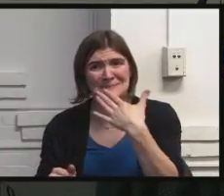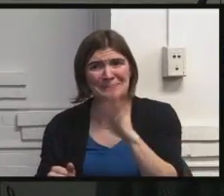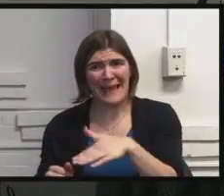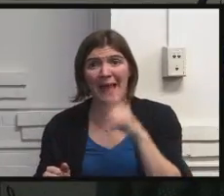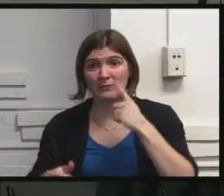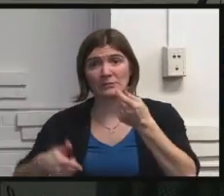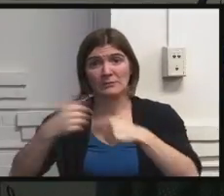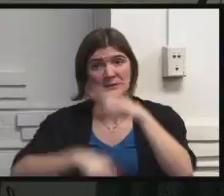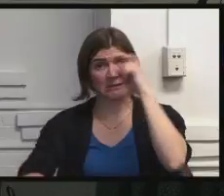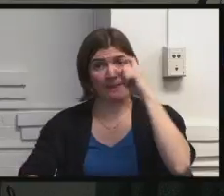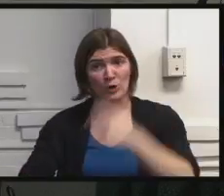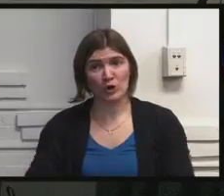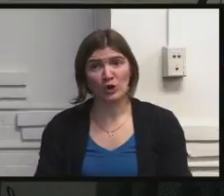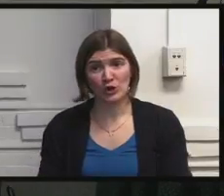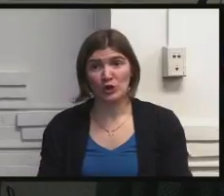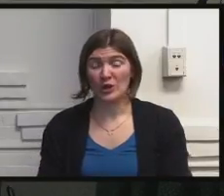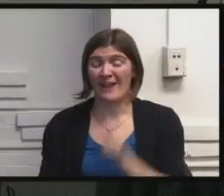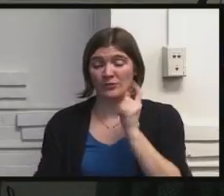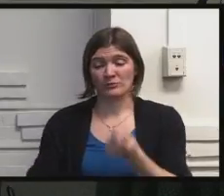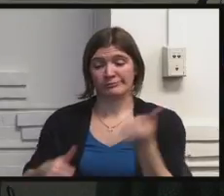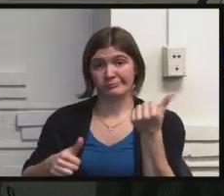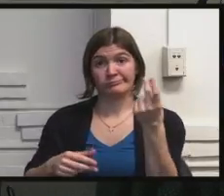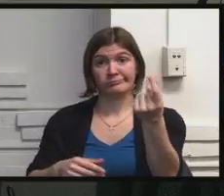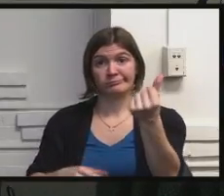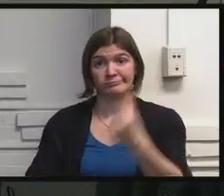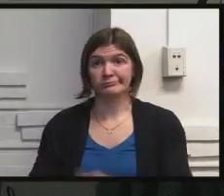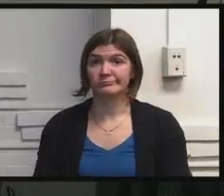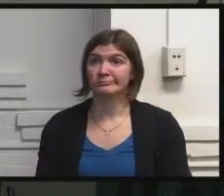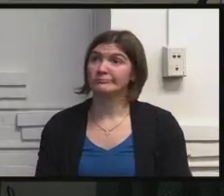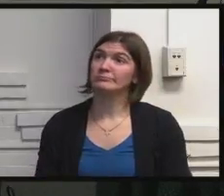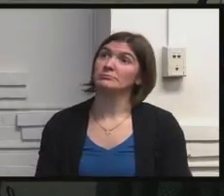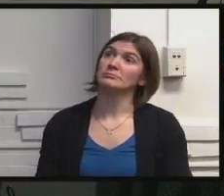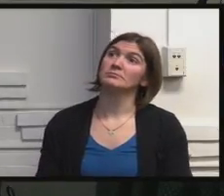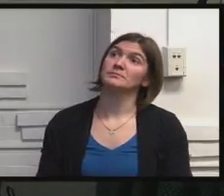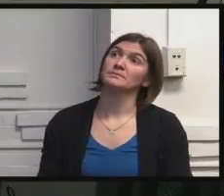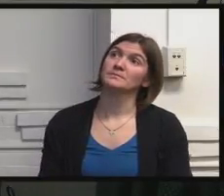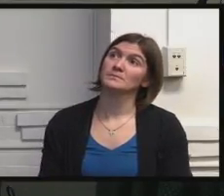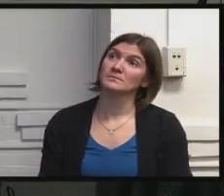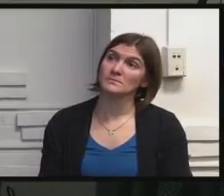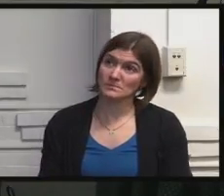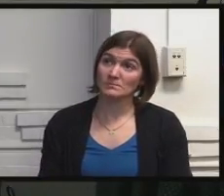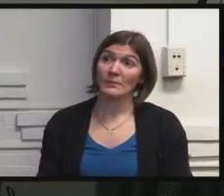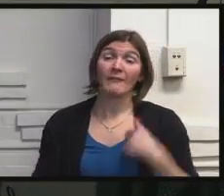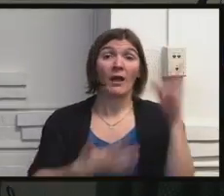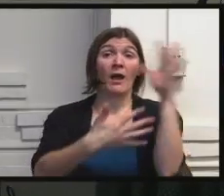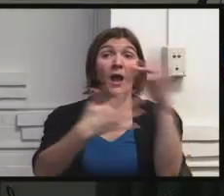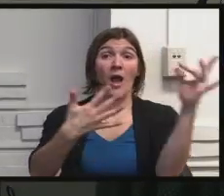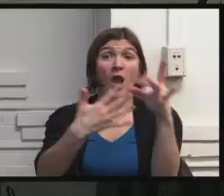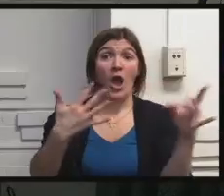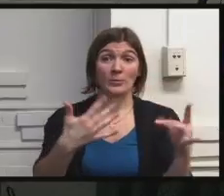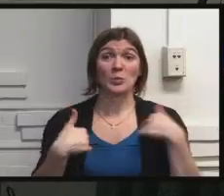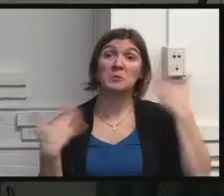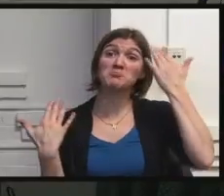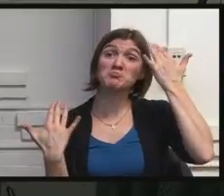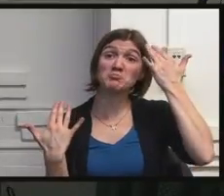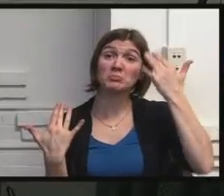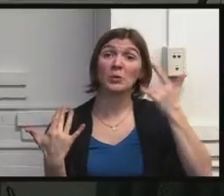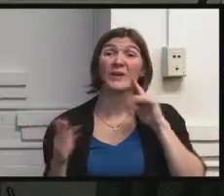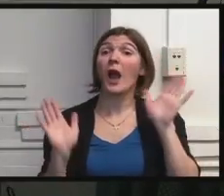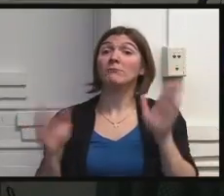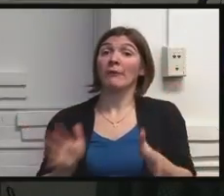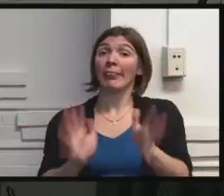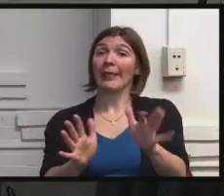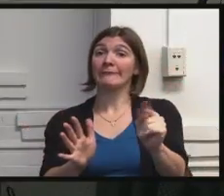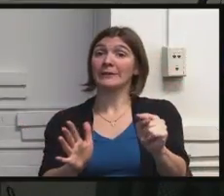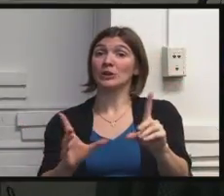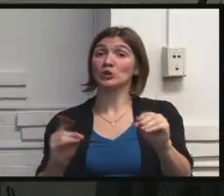we get this out this year because we really should replace that deck. So these were the alternatives we considered. We considered no action, so